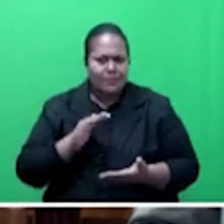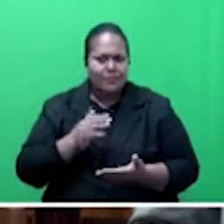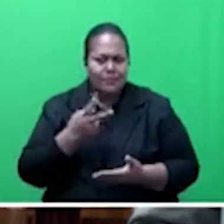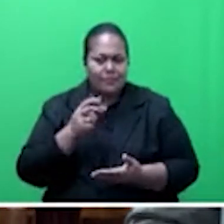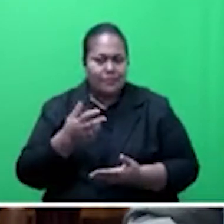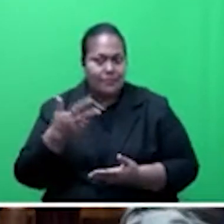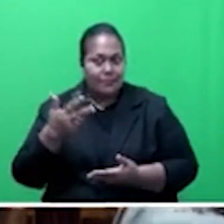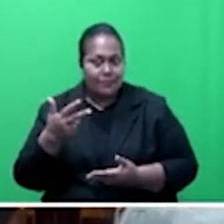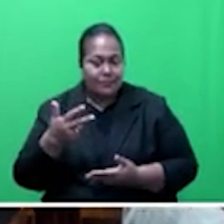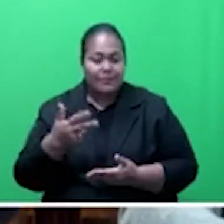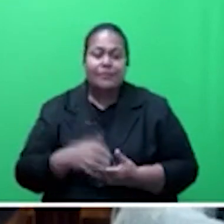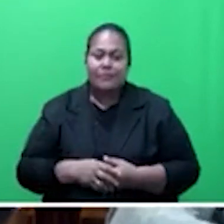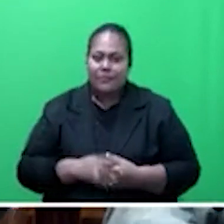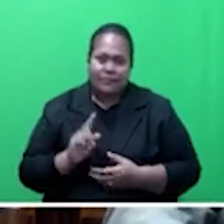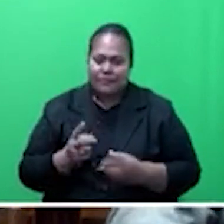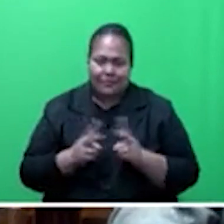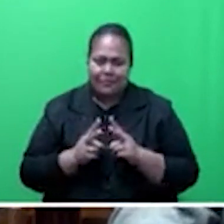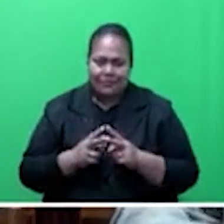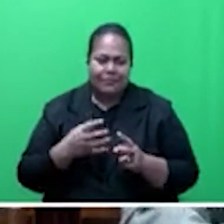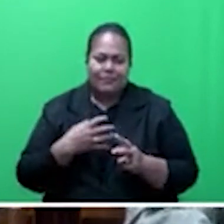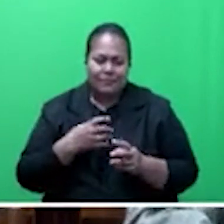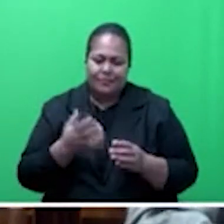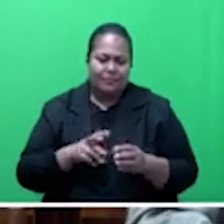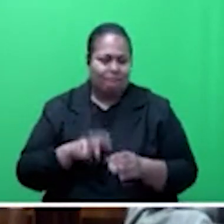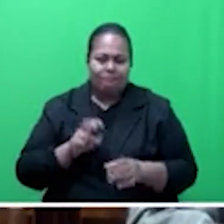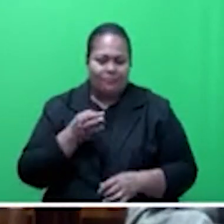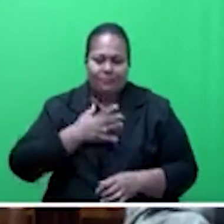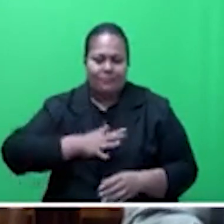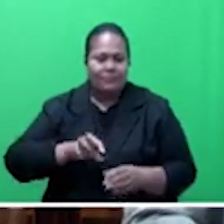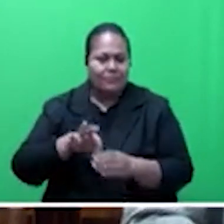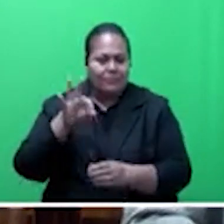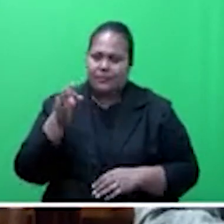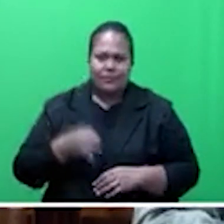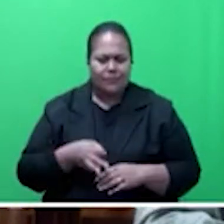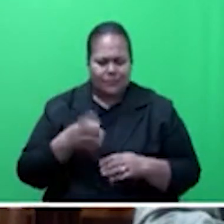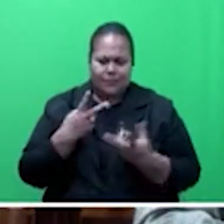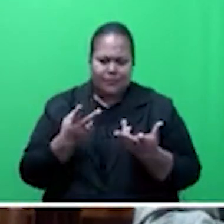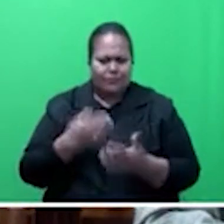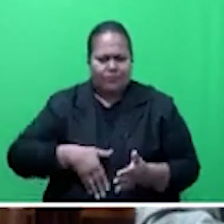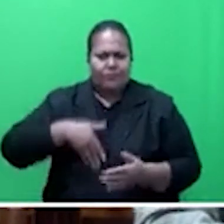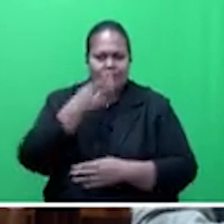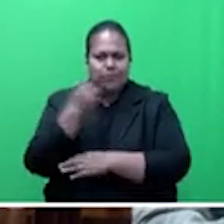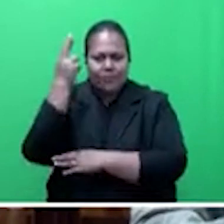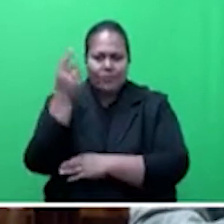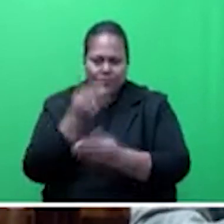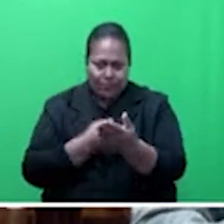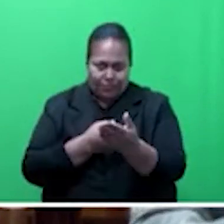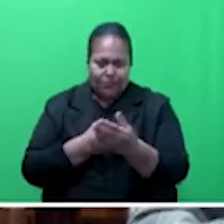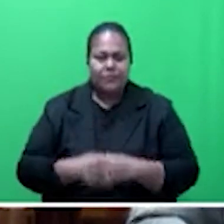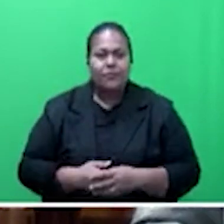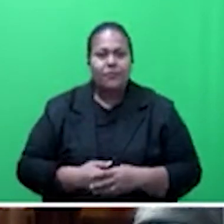double, more than double. And one of the reasons, I know that the weather was in ourselves being represented in the manner that we thought. That is